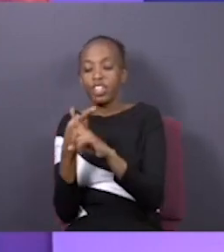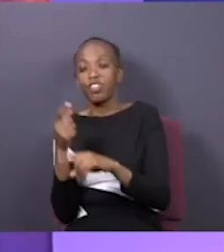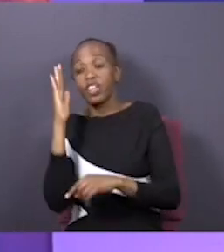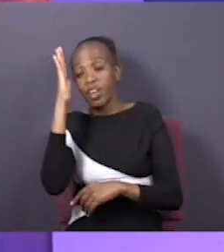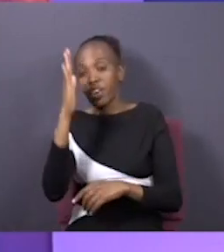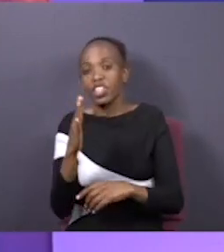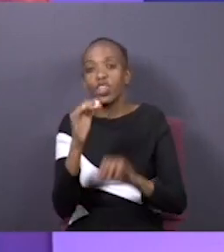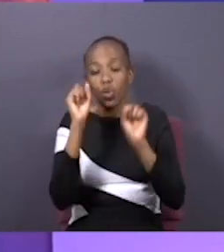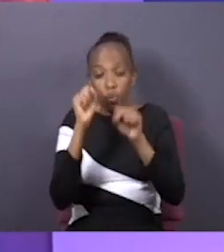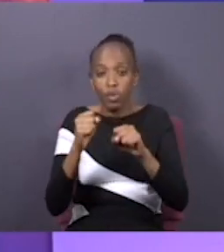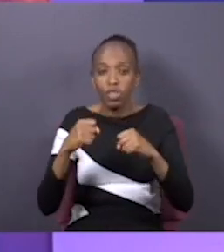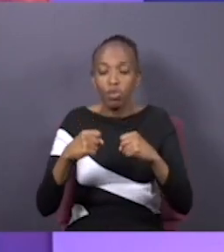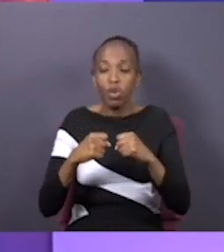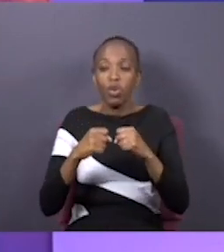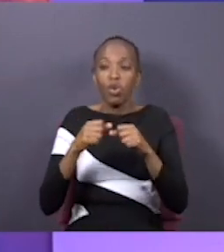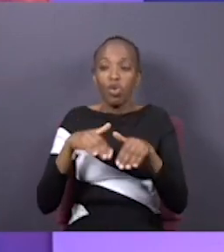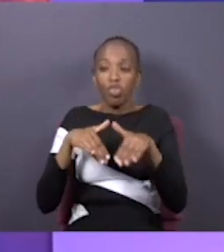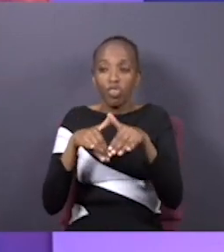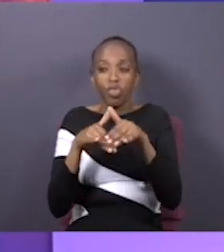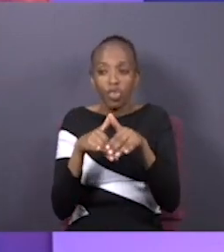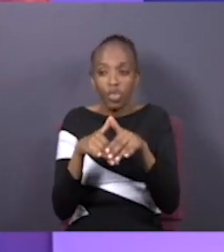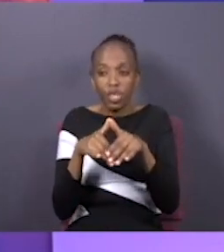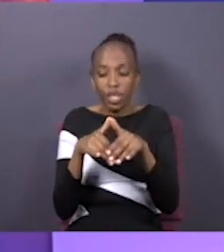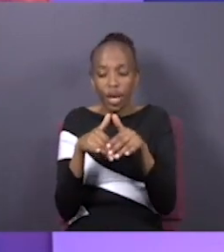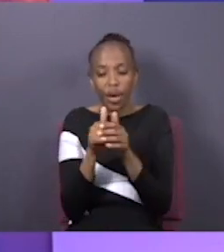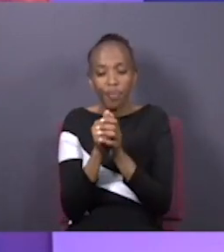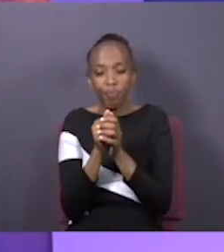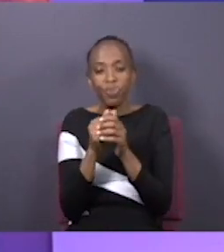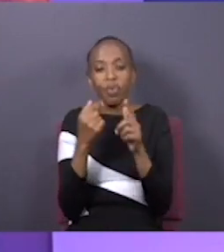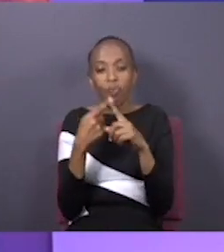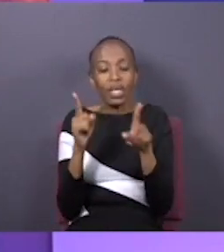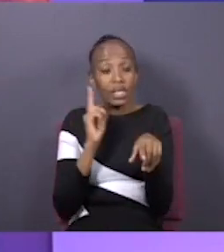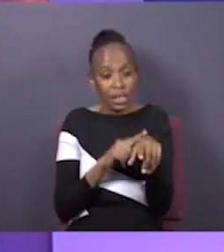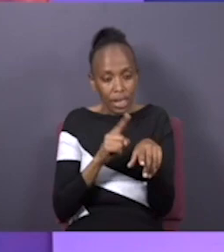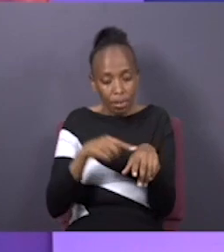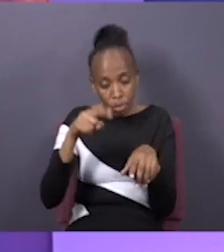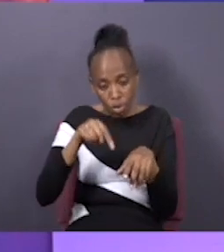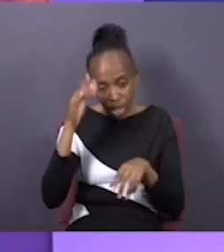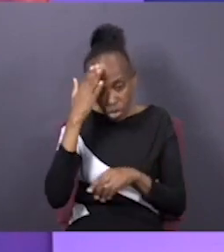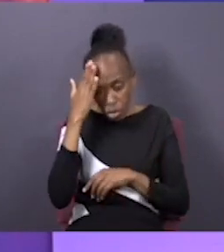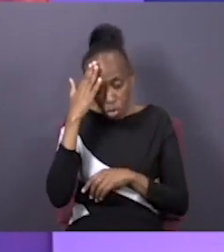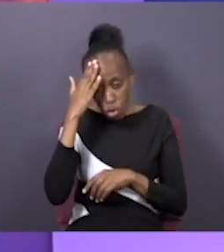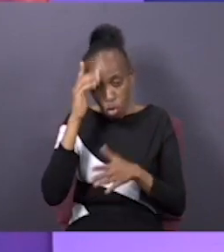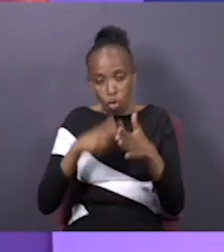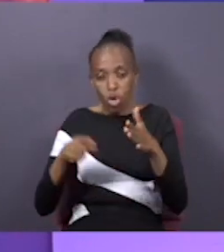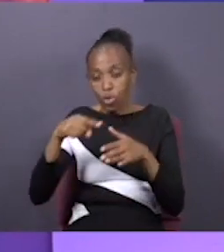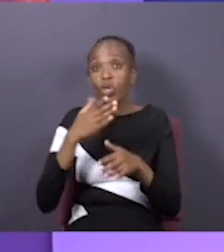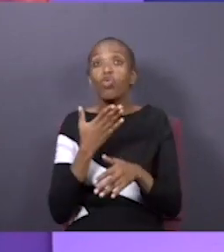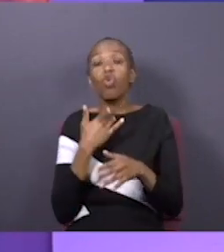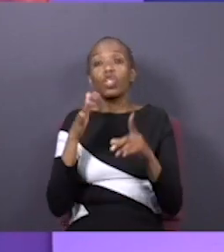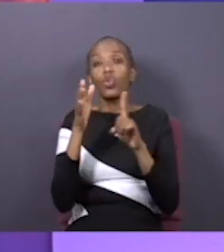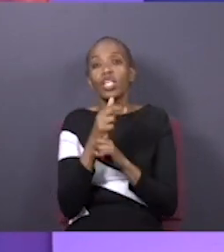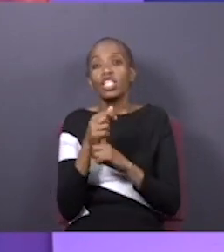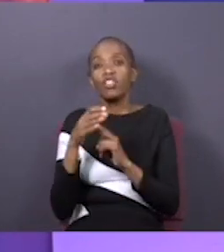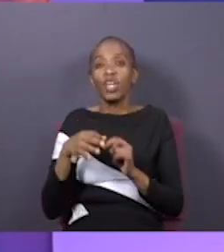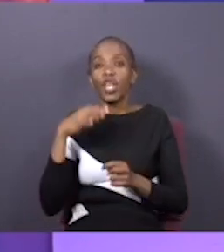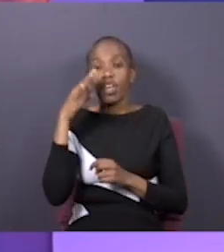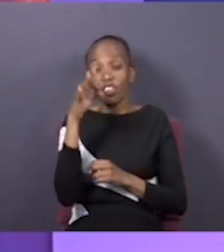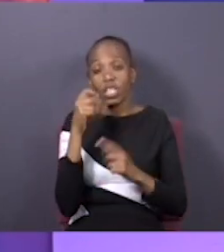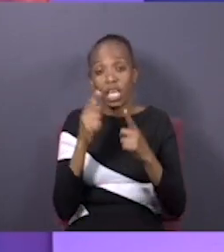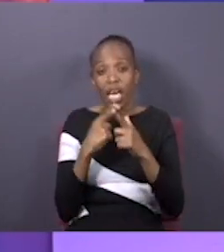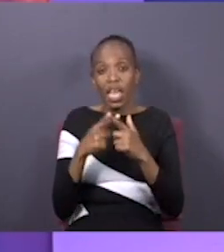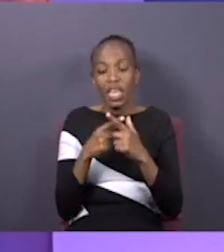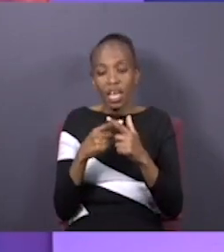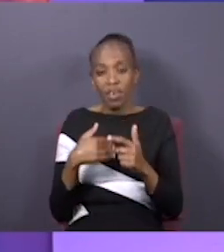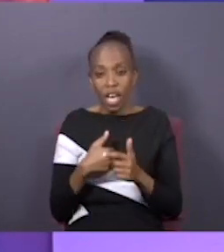directions. We may end up just chasing after rabbit trails. But when we know what we want to achieve in the future,